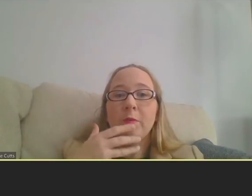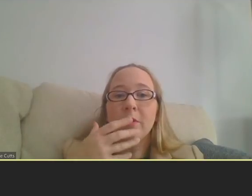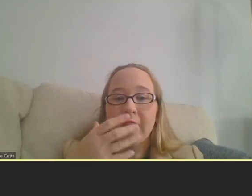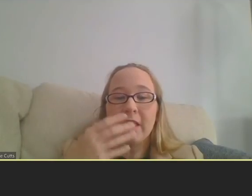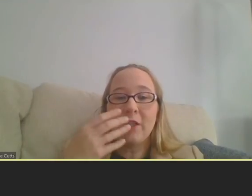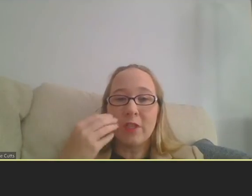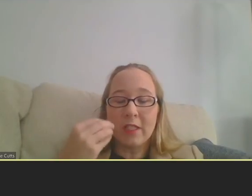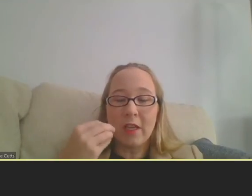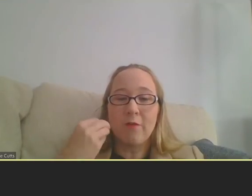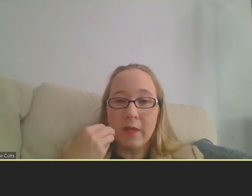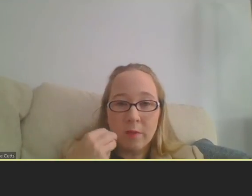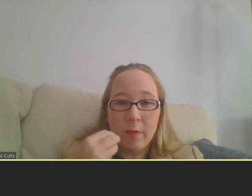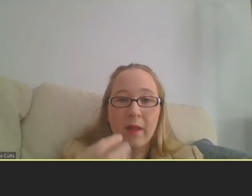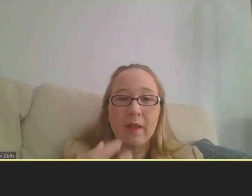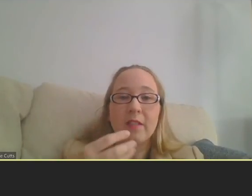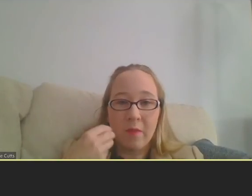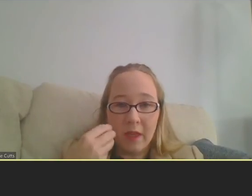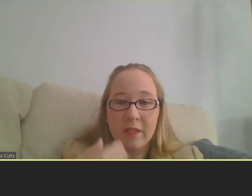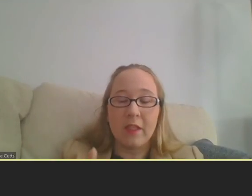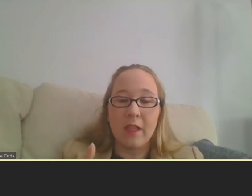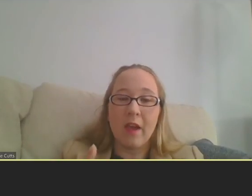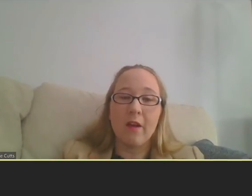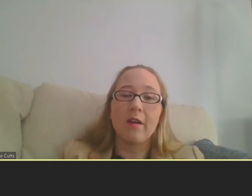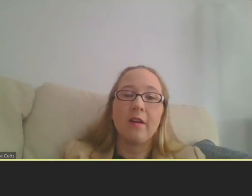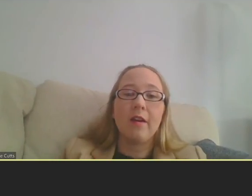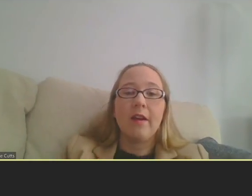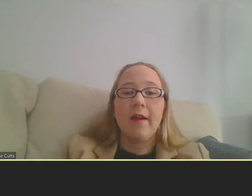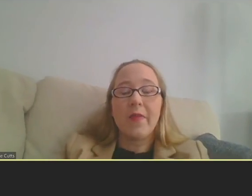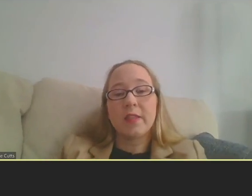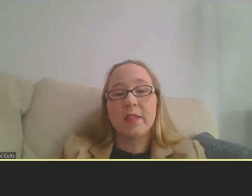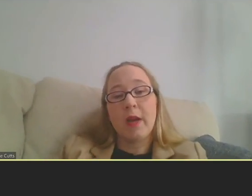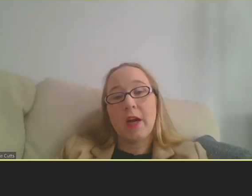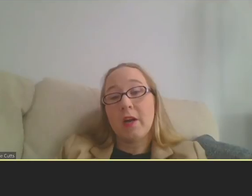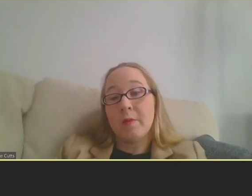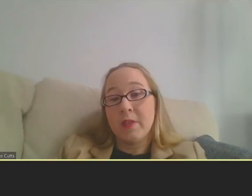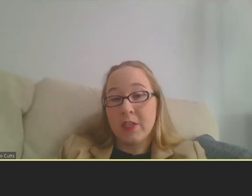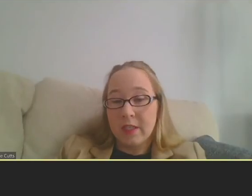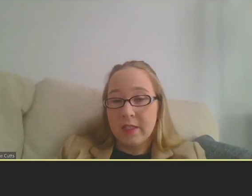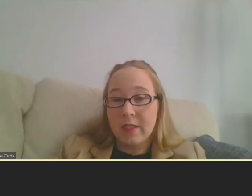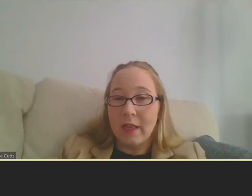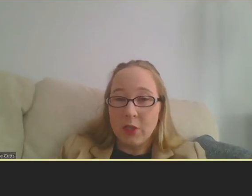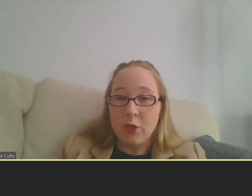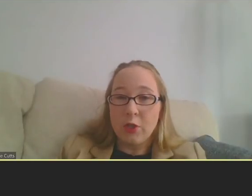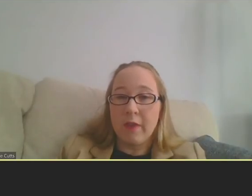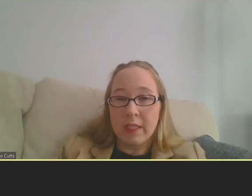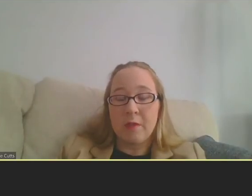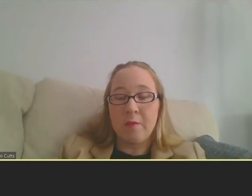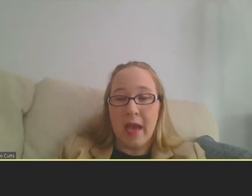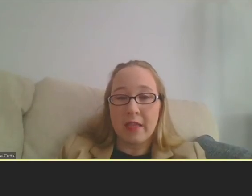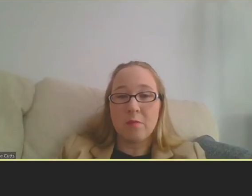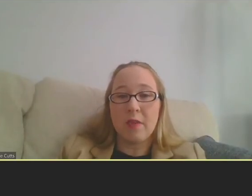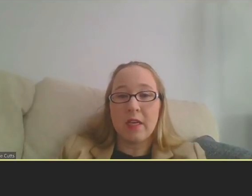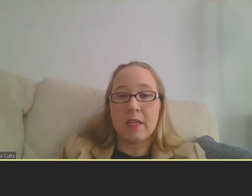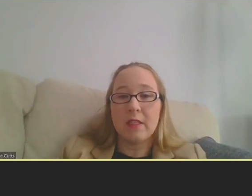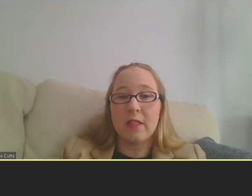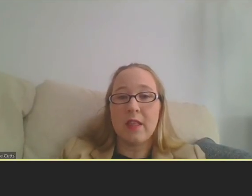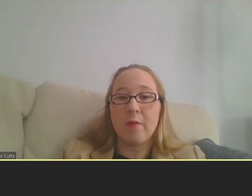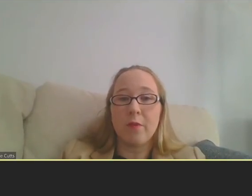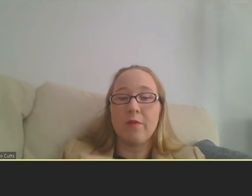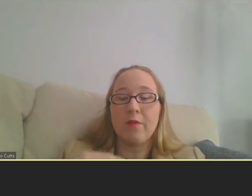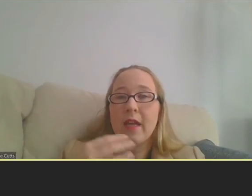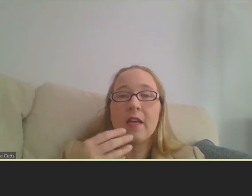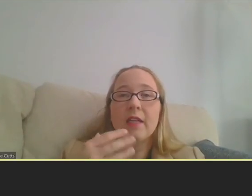really preventing yourself from expelling something into the air. And that's why our recommendation is not to use vented masks, because